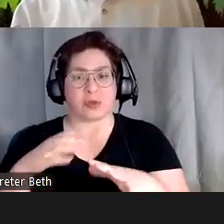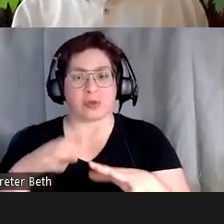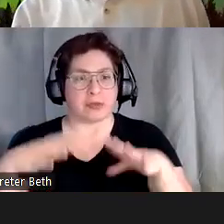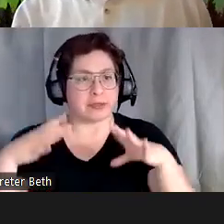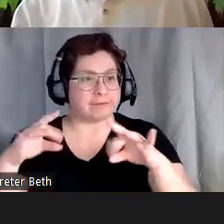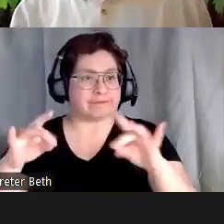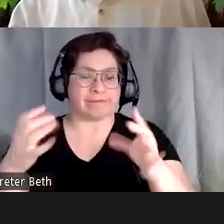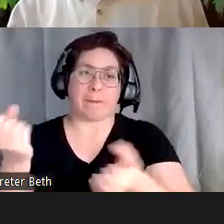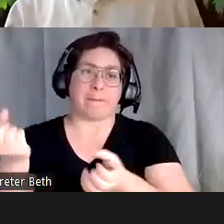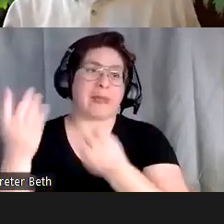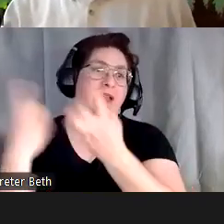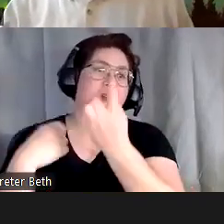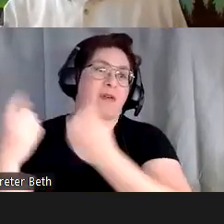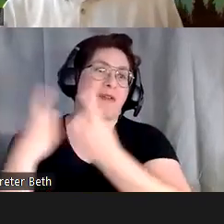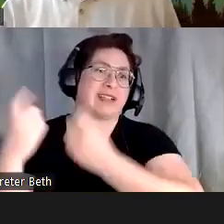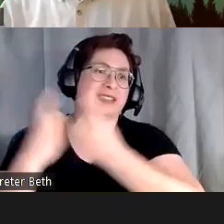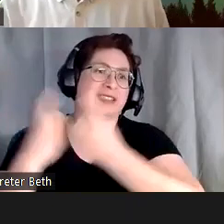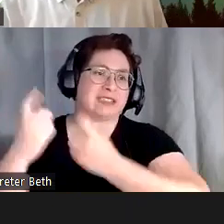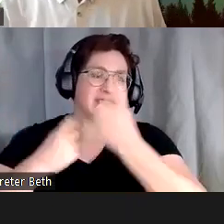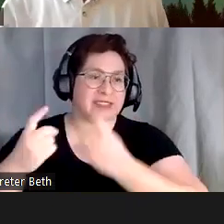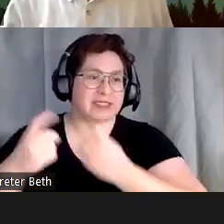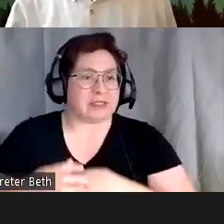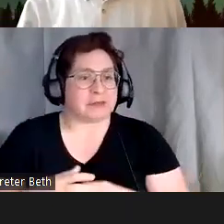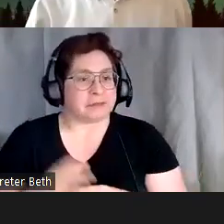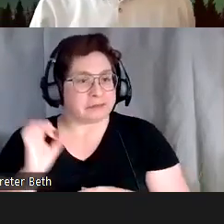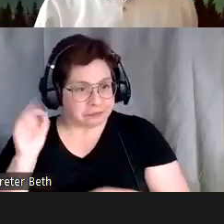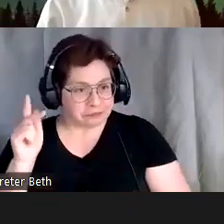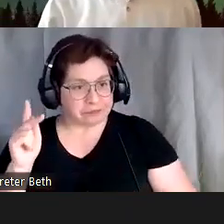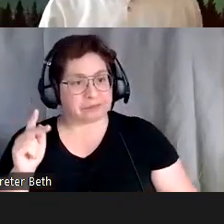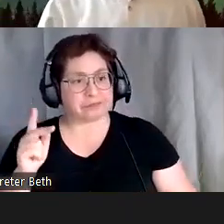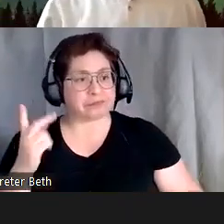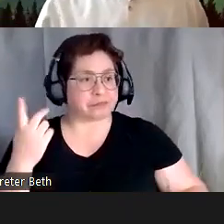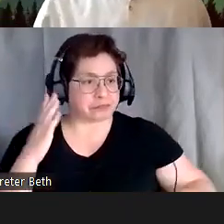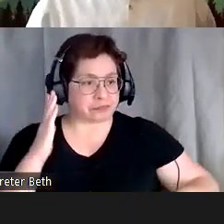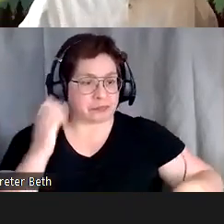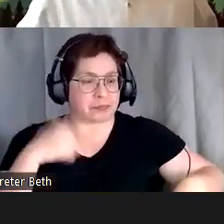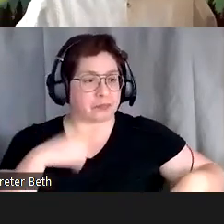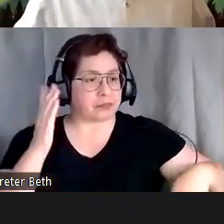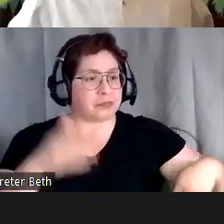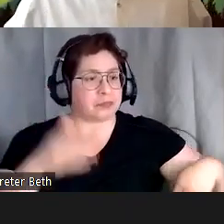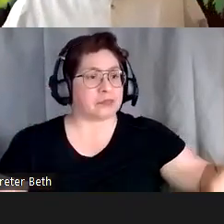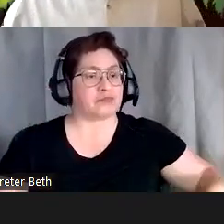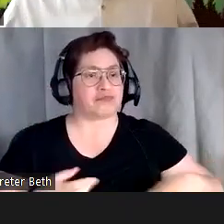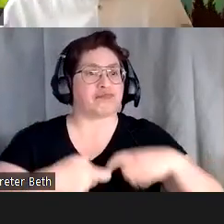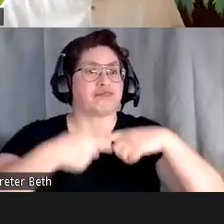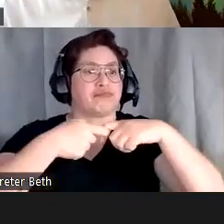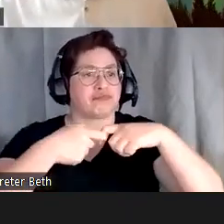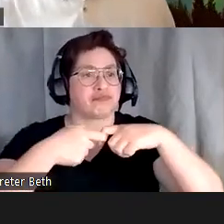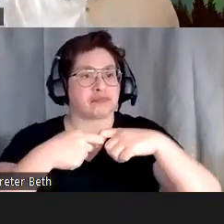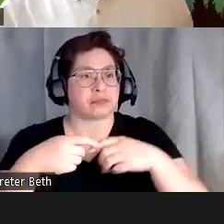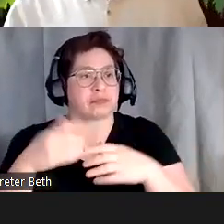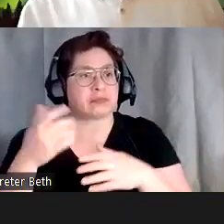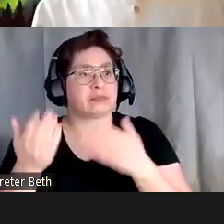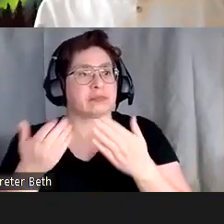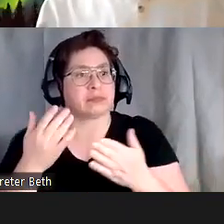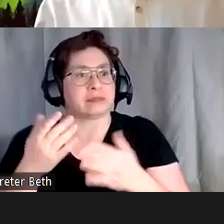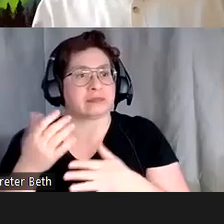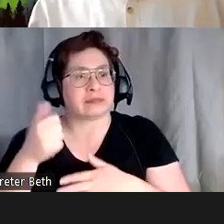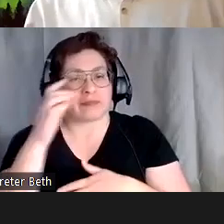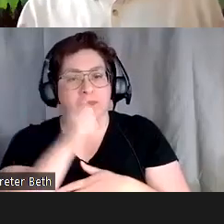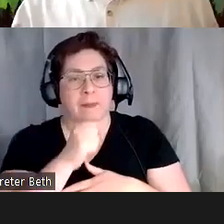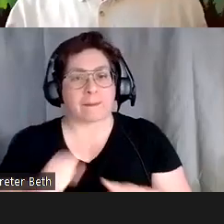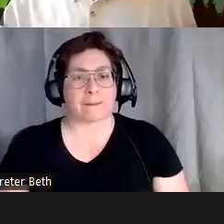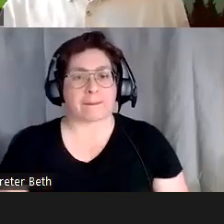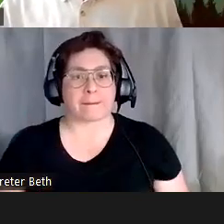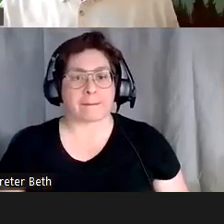questions coming in, so people Yeah, are I'll take another engaged. So break we'll, after this, just okay. to, in case there's anything missing. Yep.